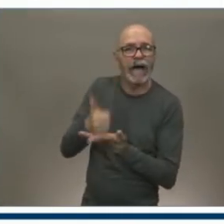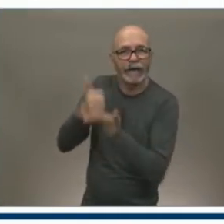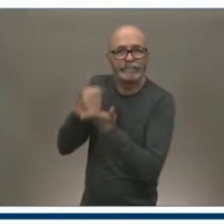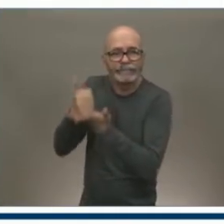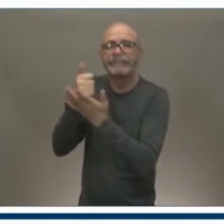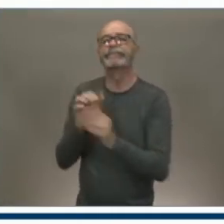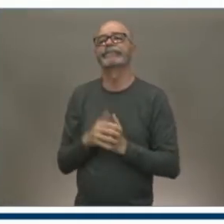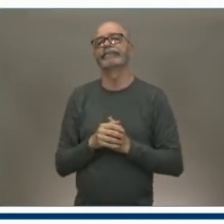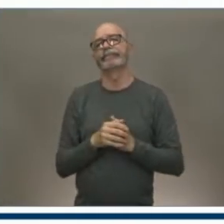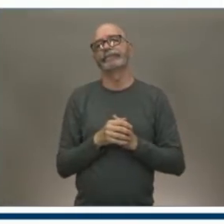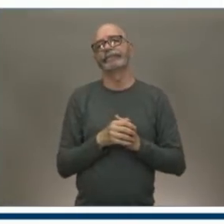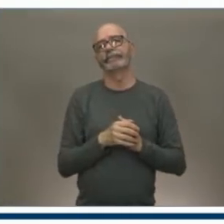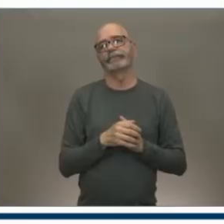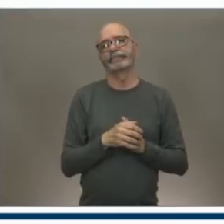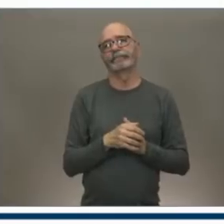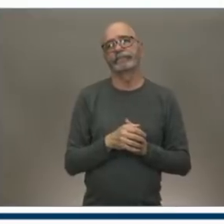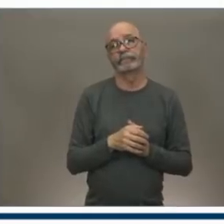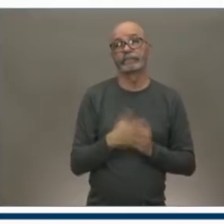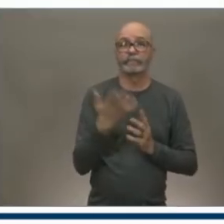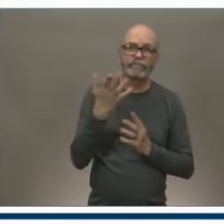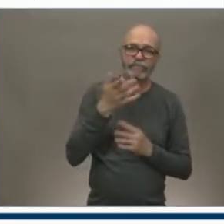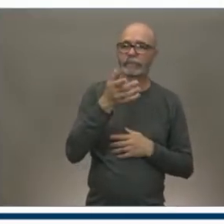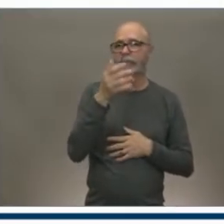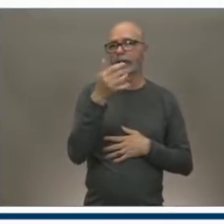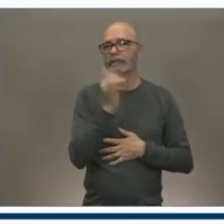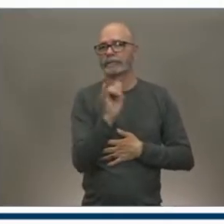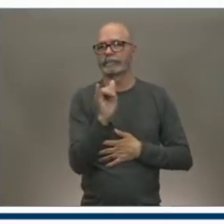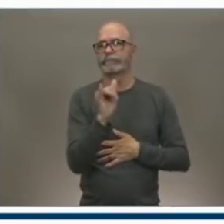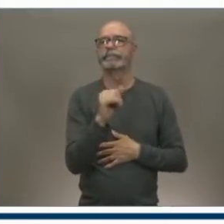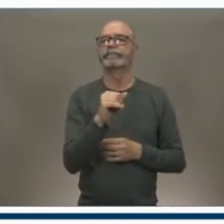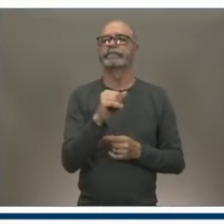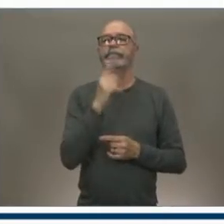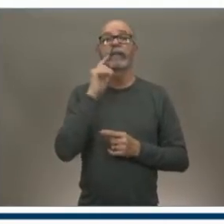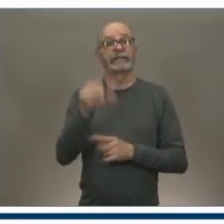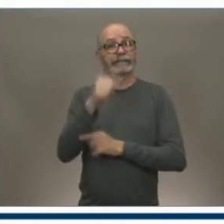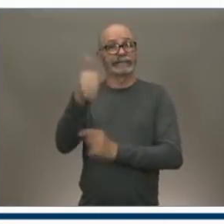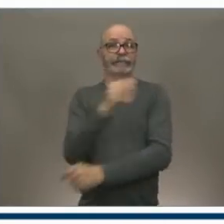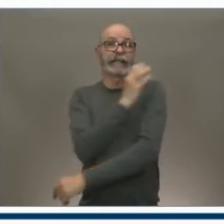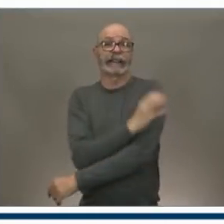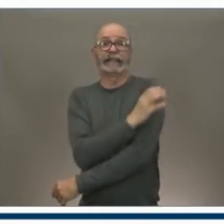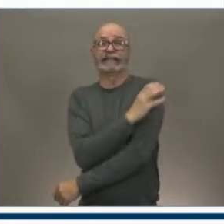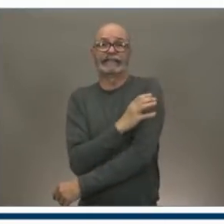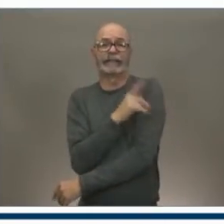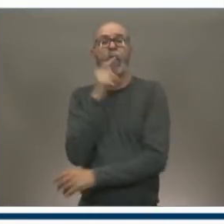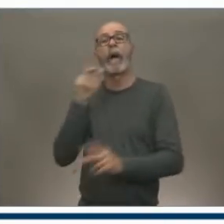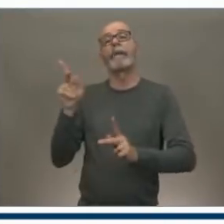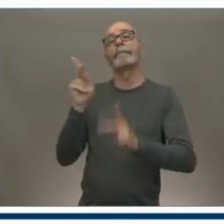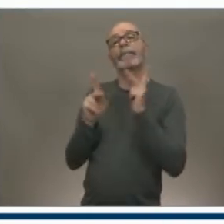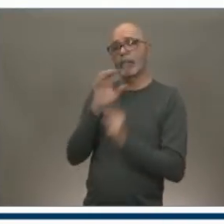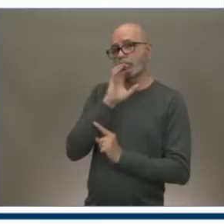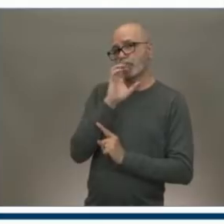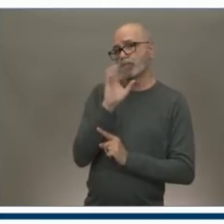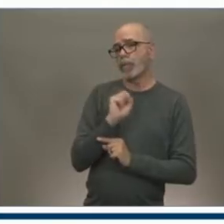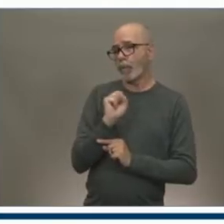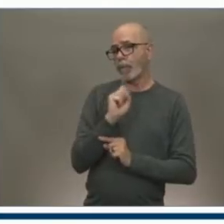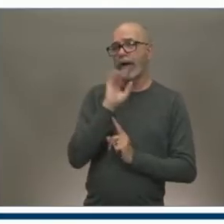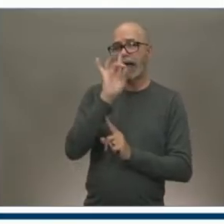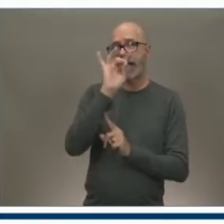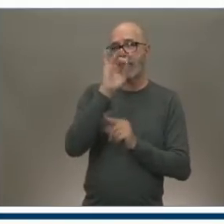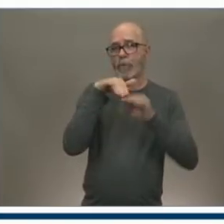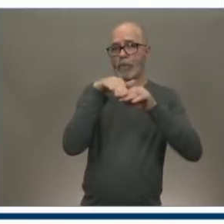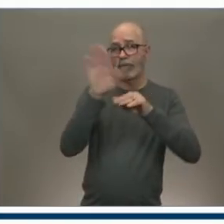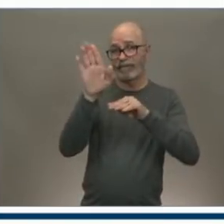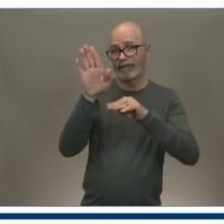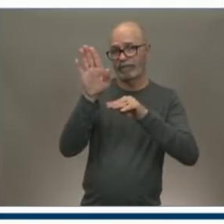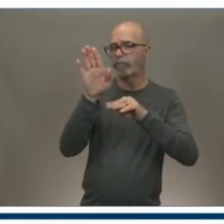are close to standing up prototype clinics for Nova Scotians who are over the age of 80, and I'll have more to say on this in just a